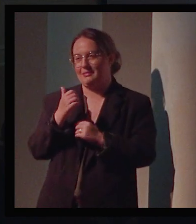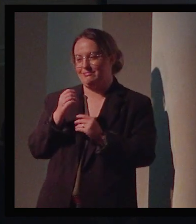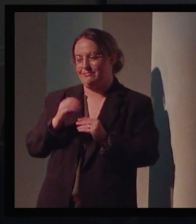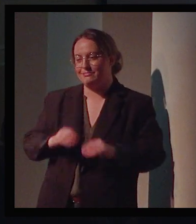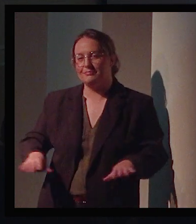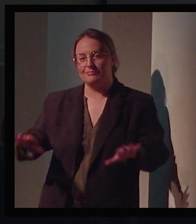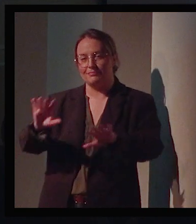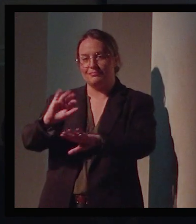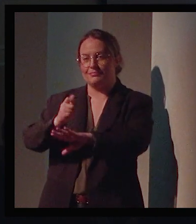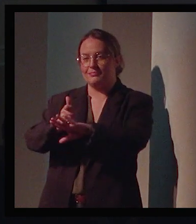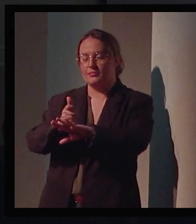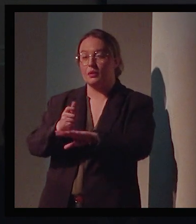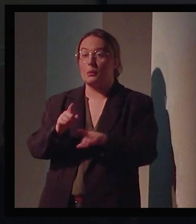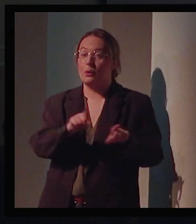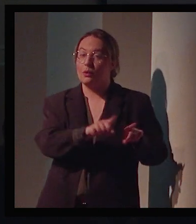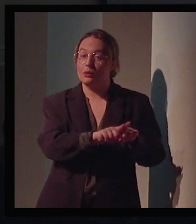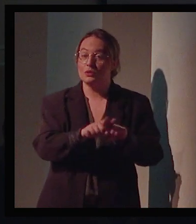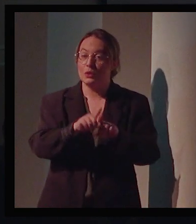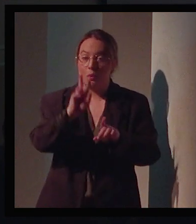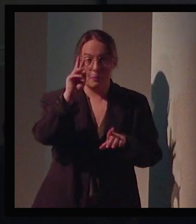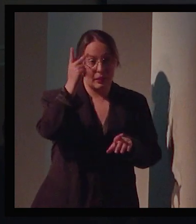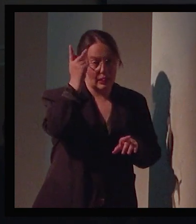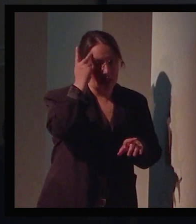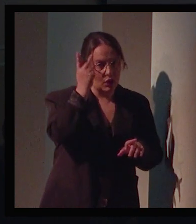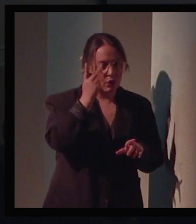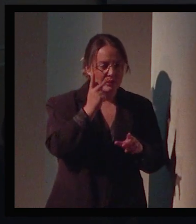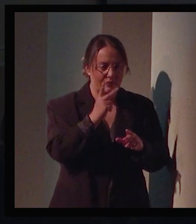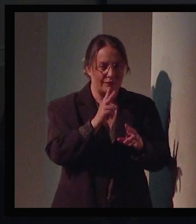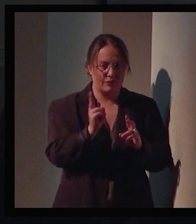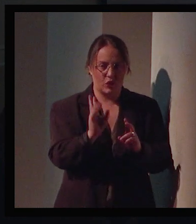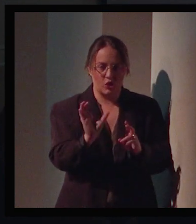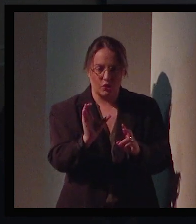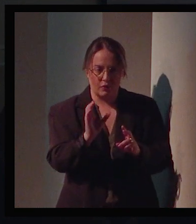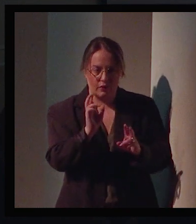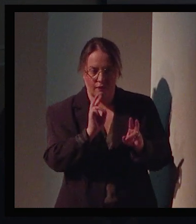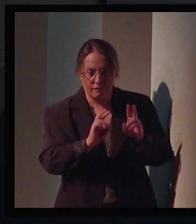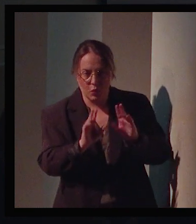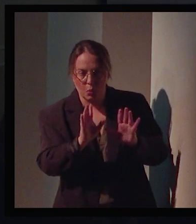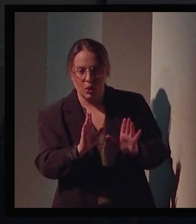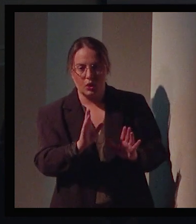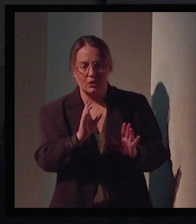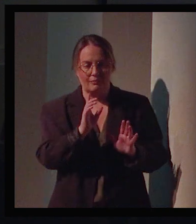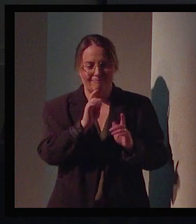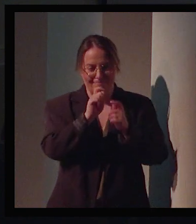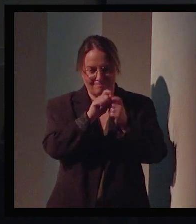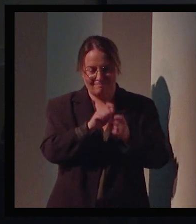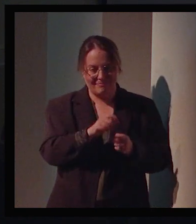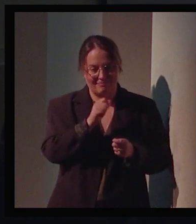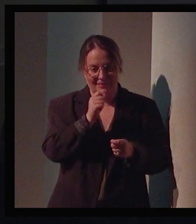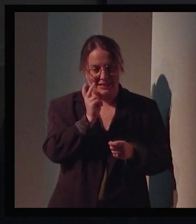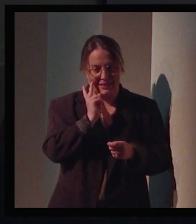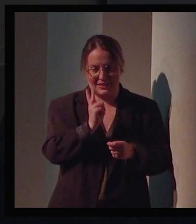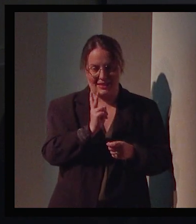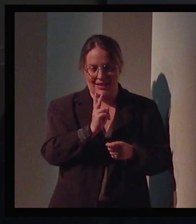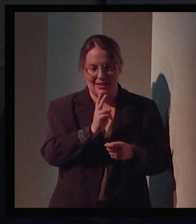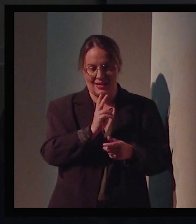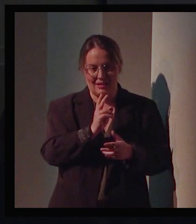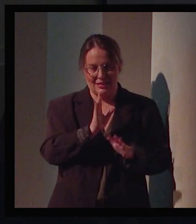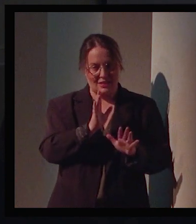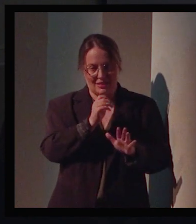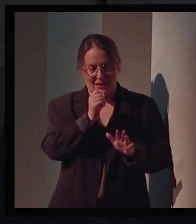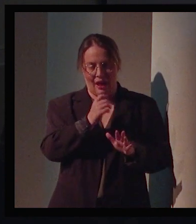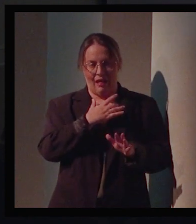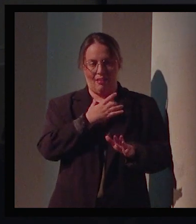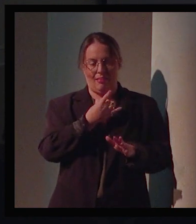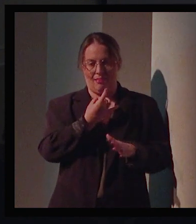But more politically conservative viewers and critics did not see an idealized rural past in Millet's